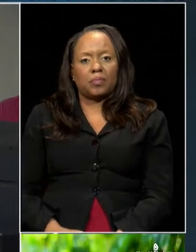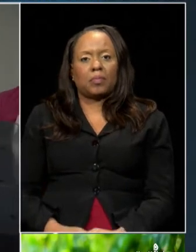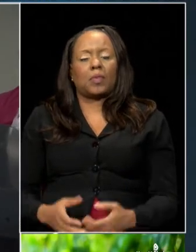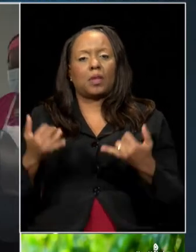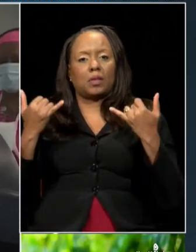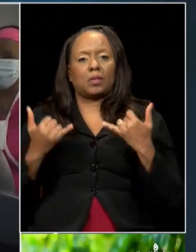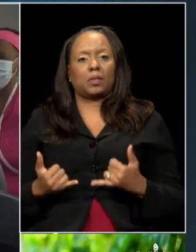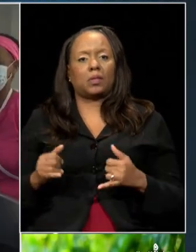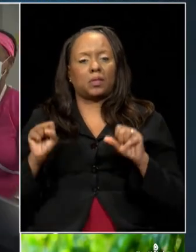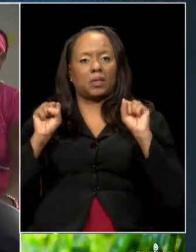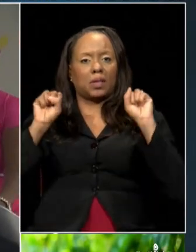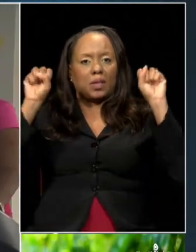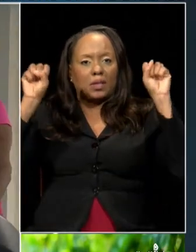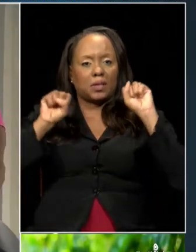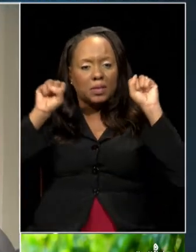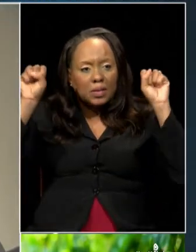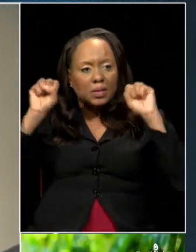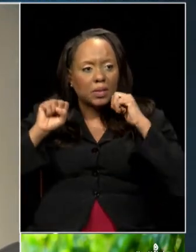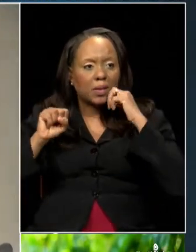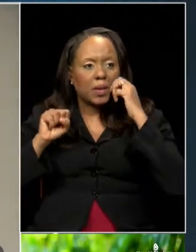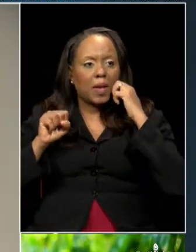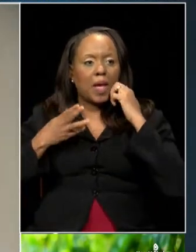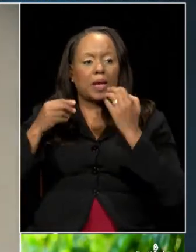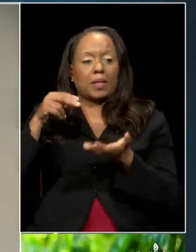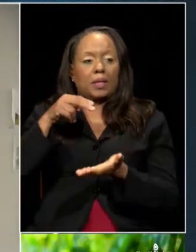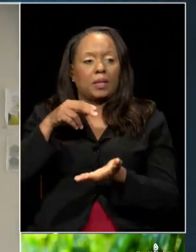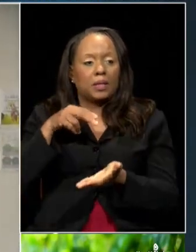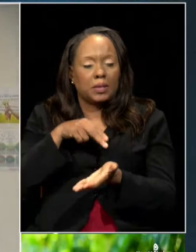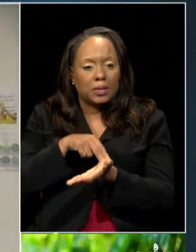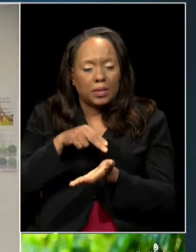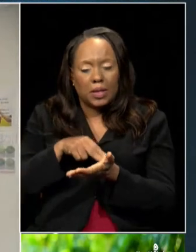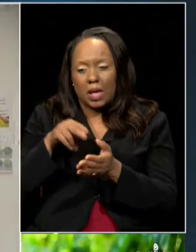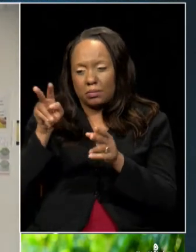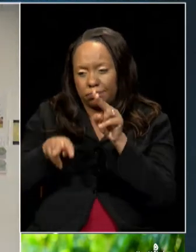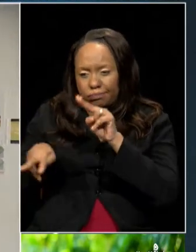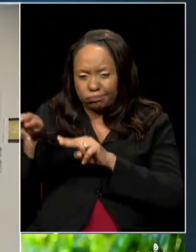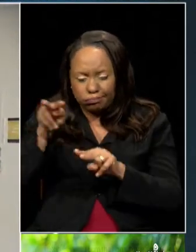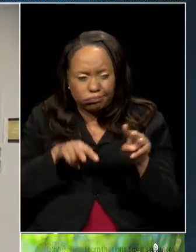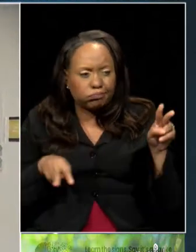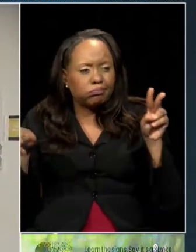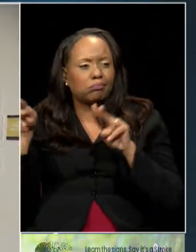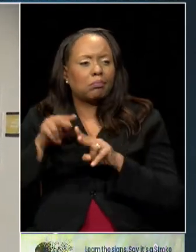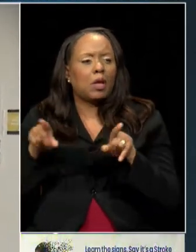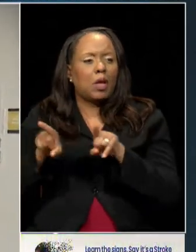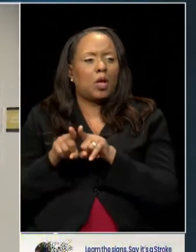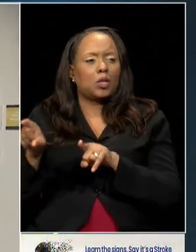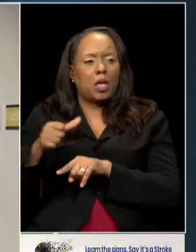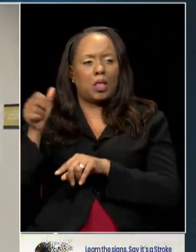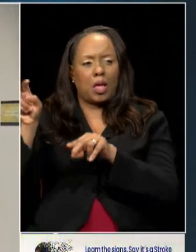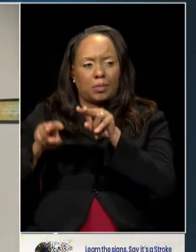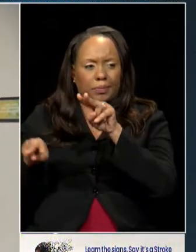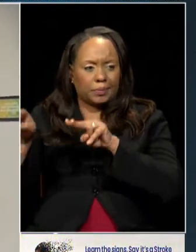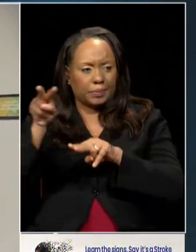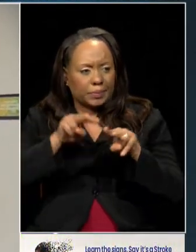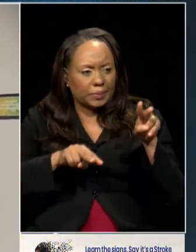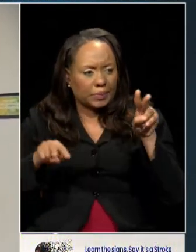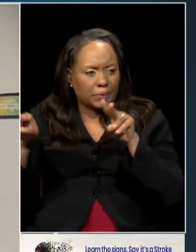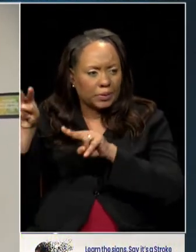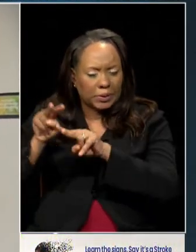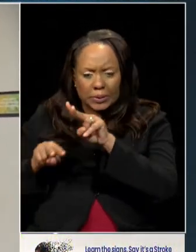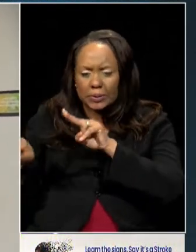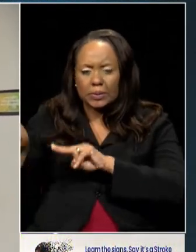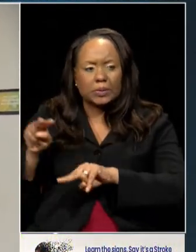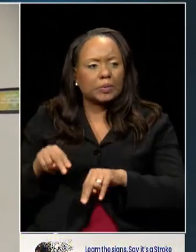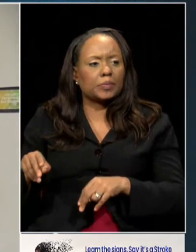exercising under nurse monitoring and also telemetry monitoring. Telemetry is it's kind